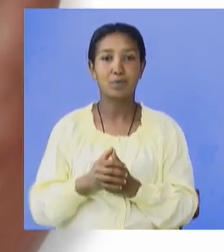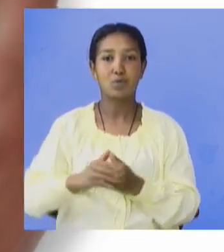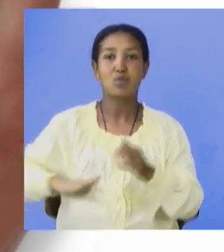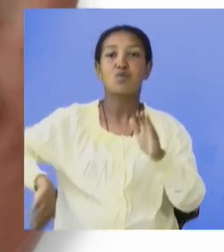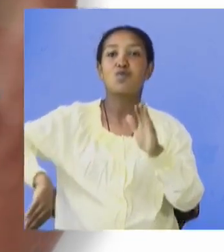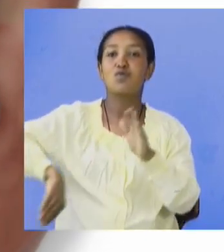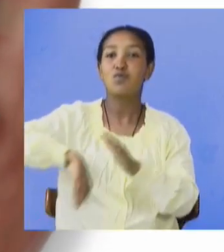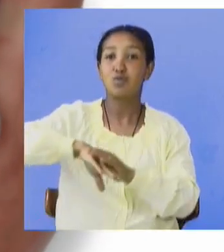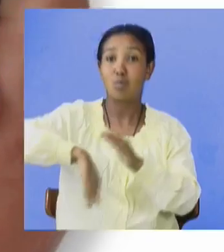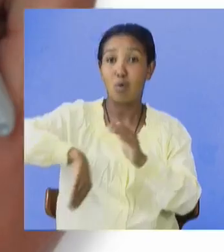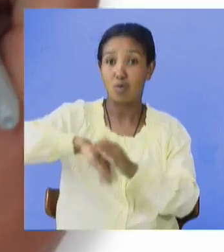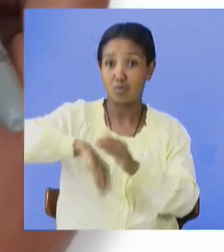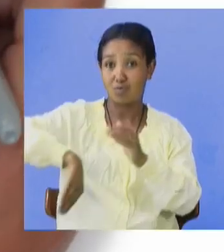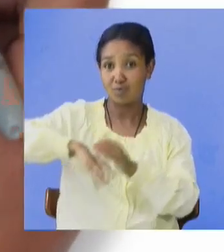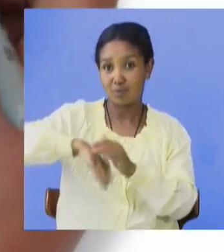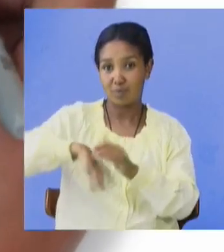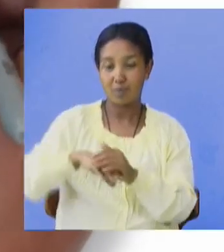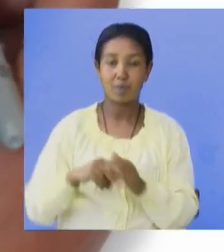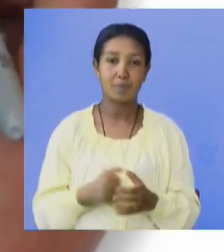football.